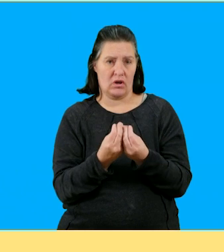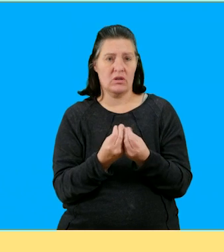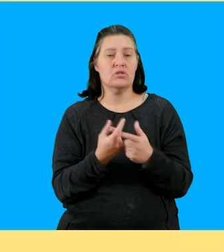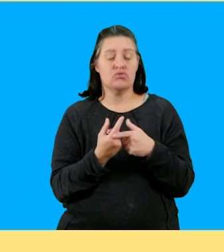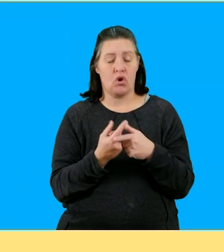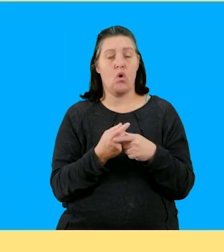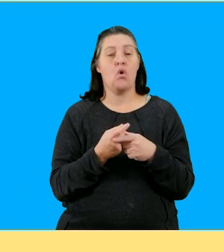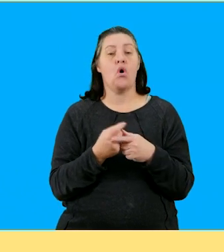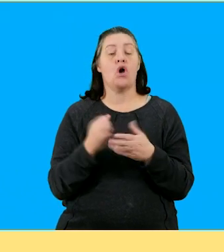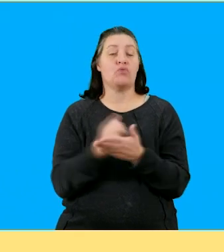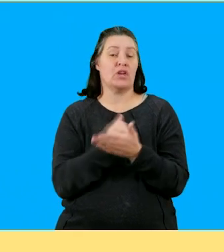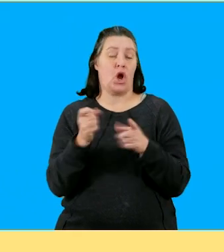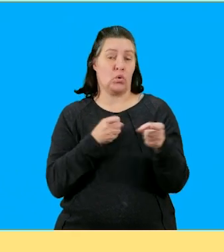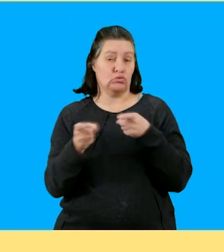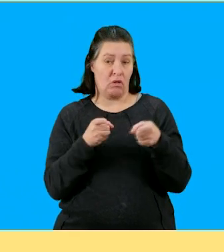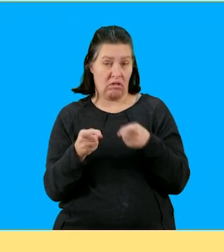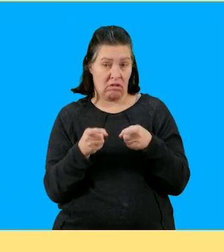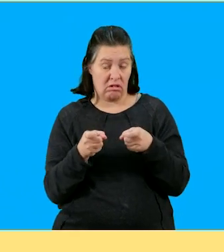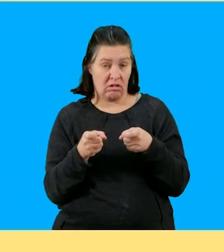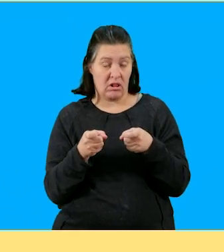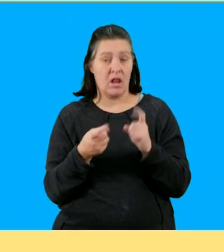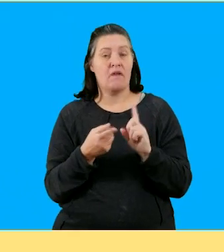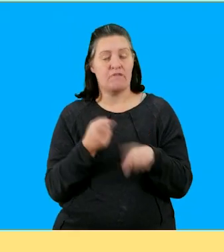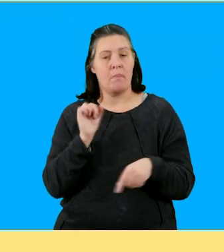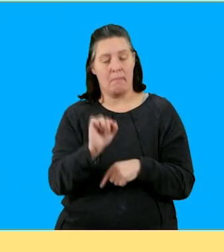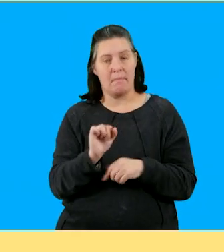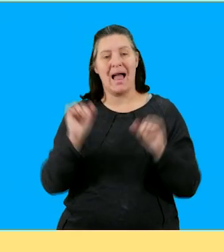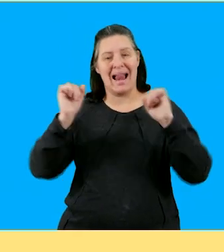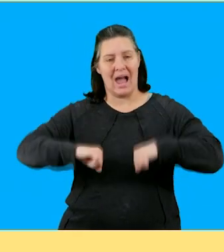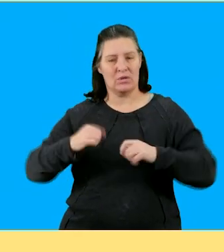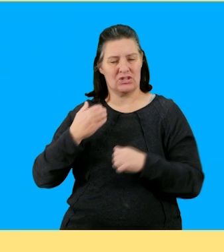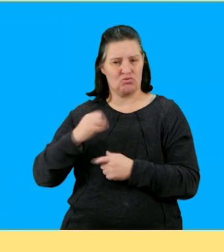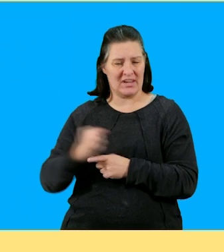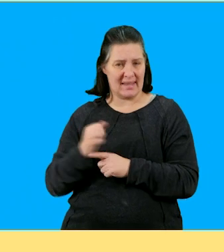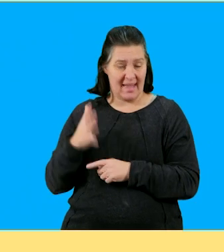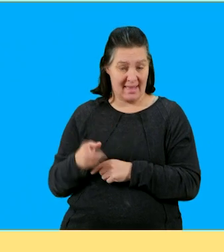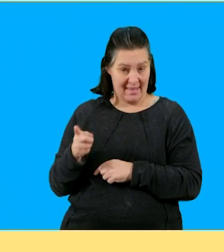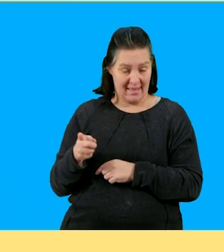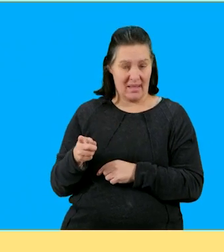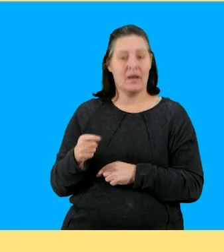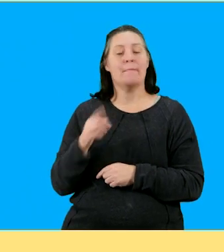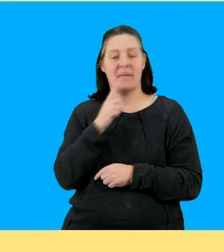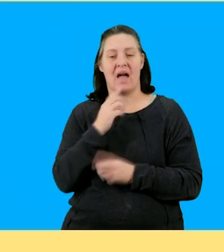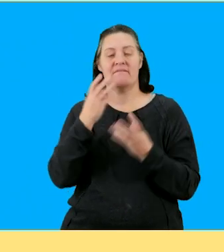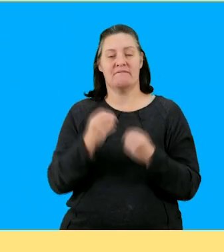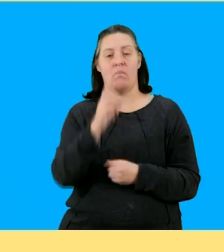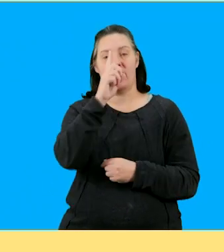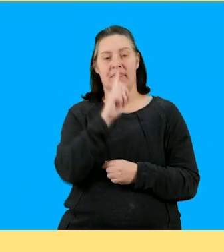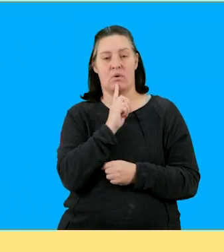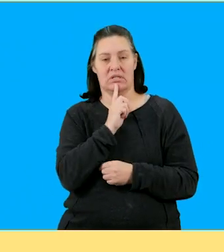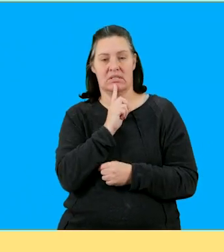creditors control. Remember, this is from your creditors allowances. And therefore, I'm going to have my